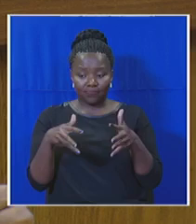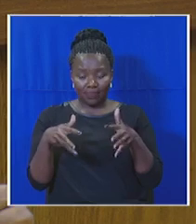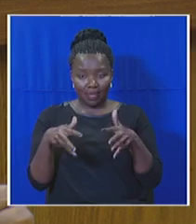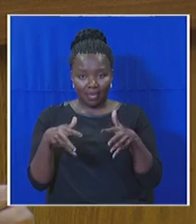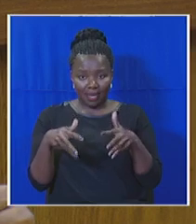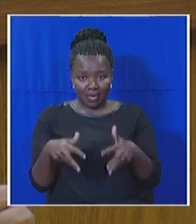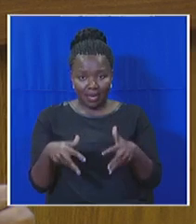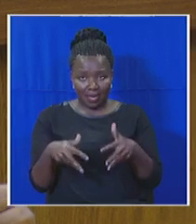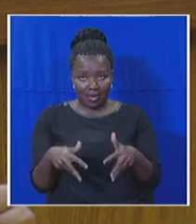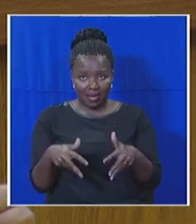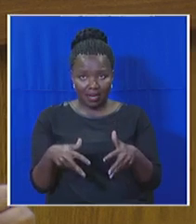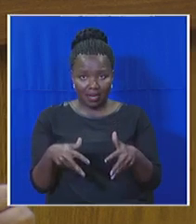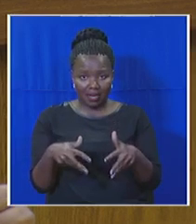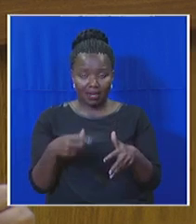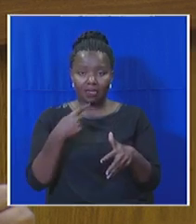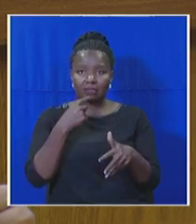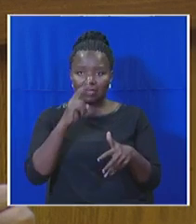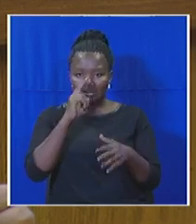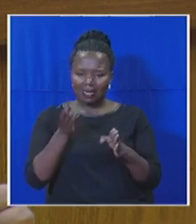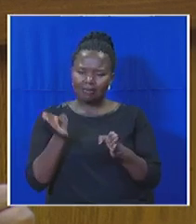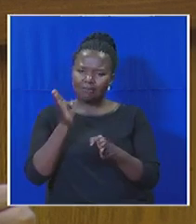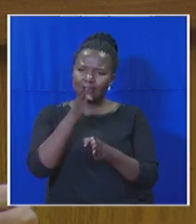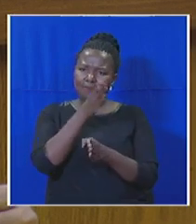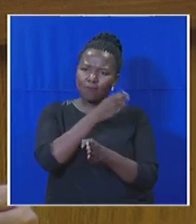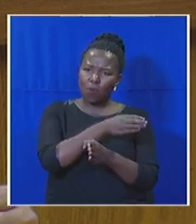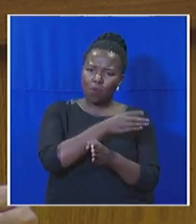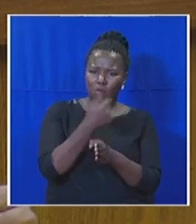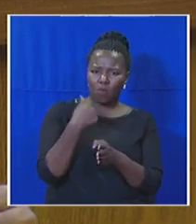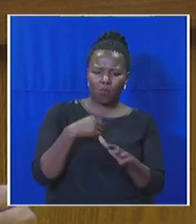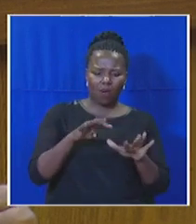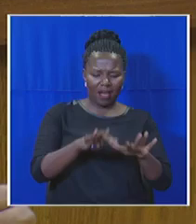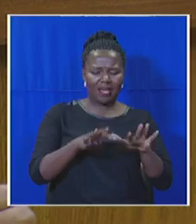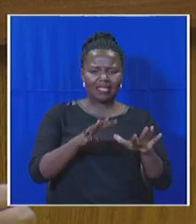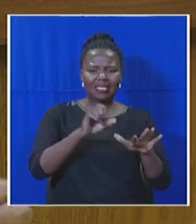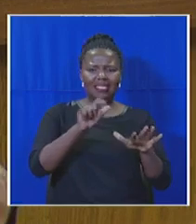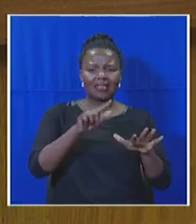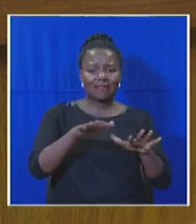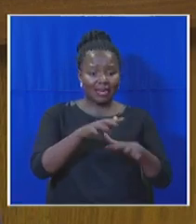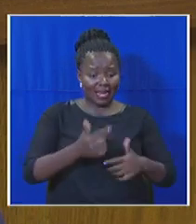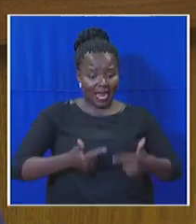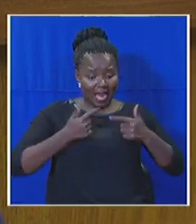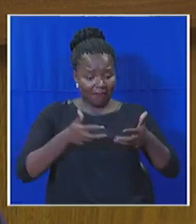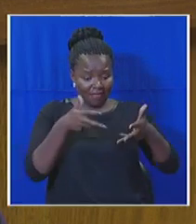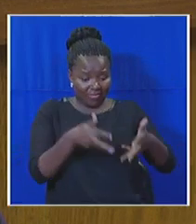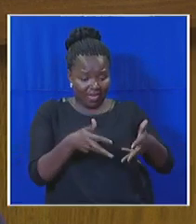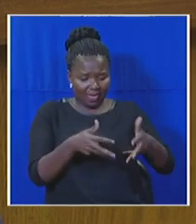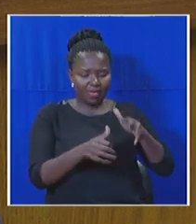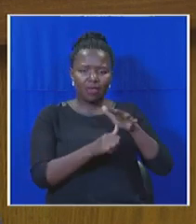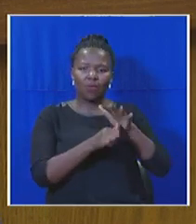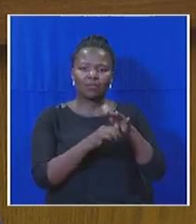it ought to go back to the original borders of 1967. That will be an important